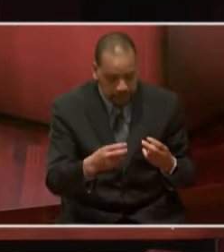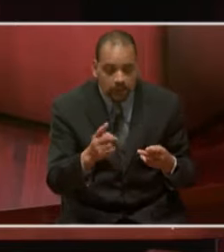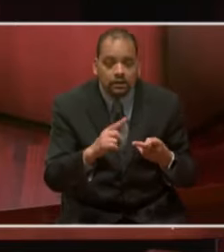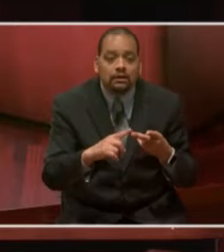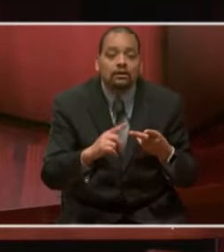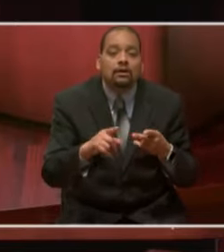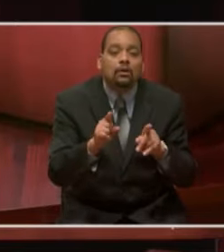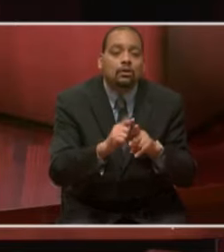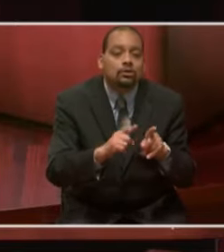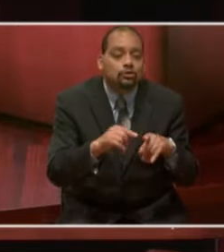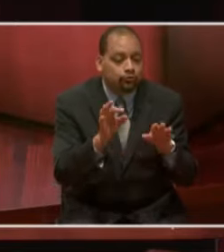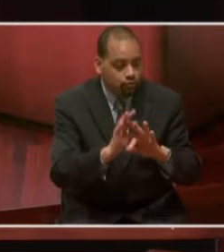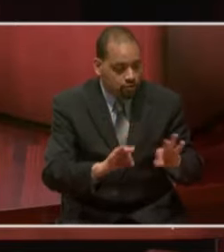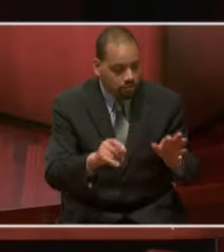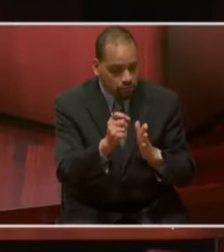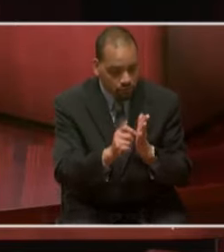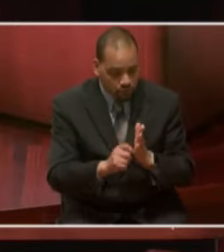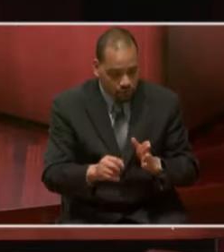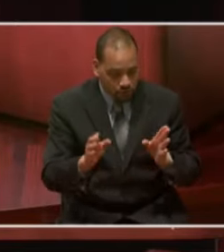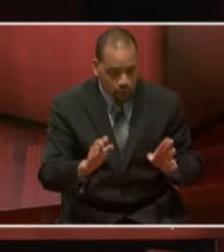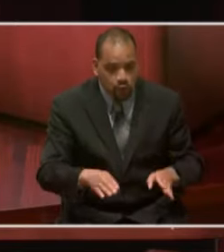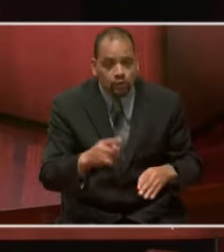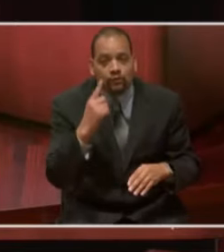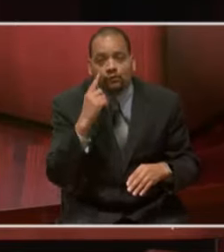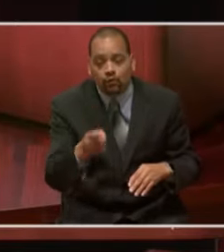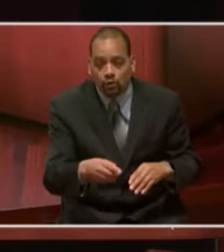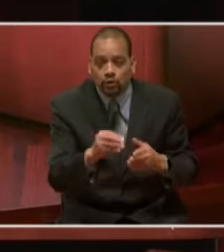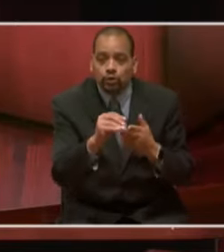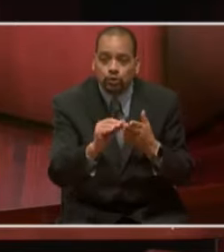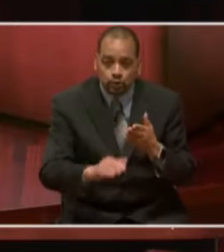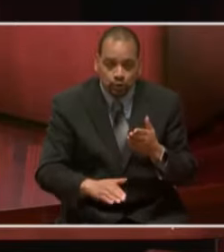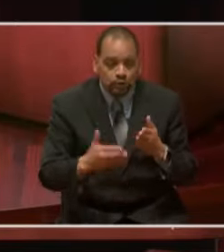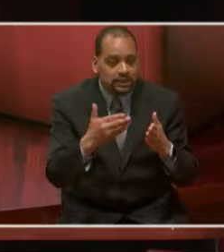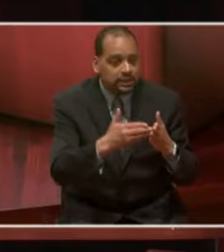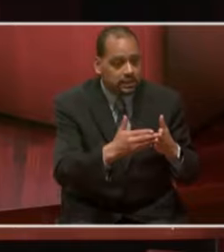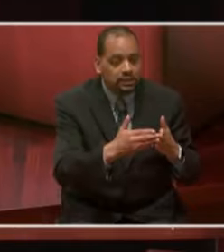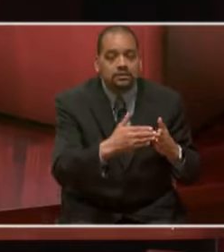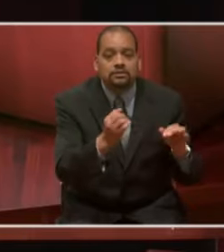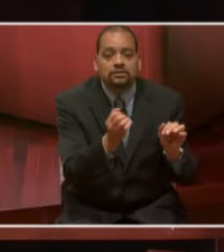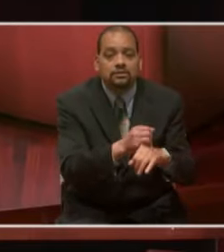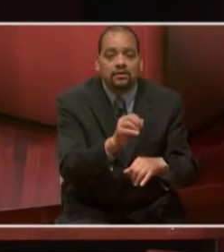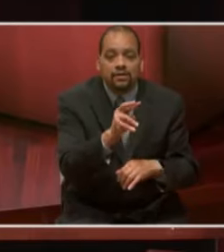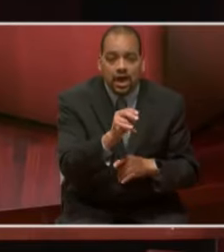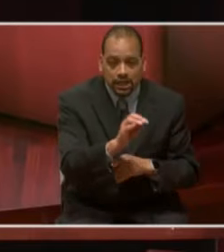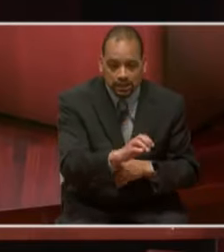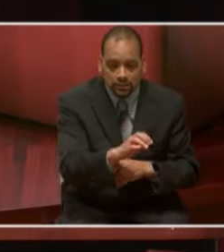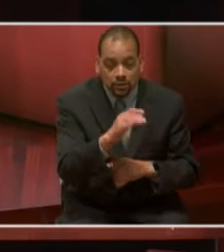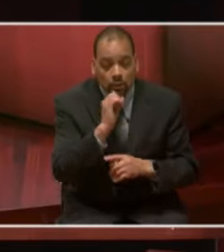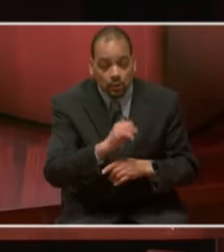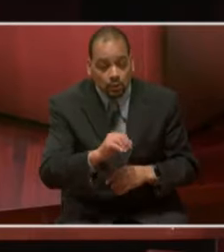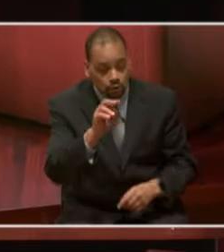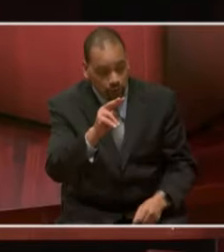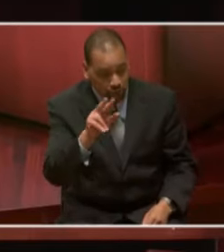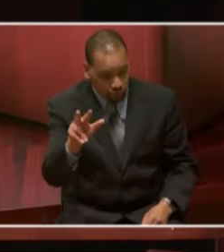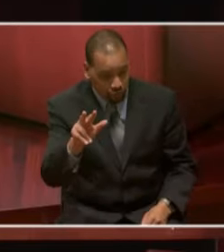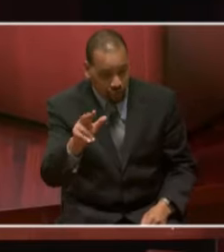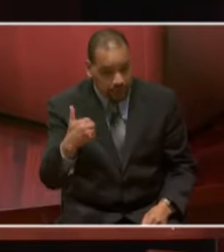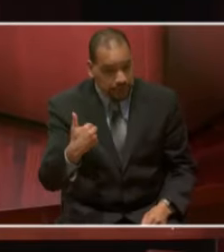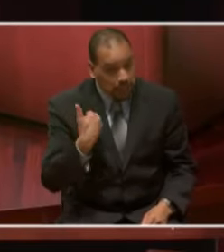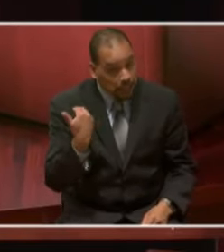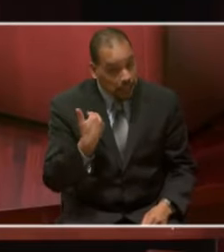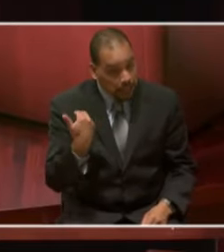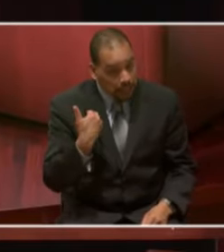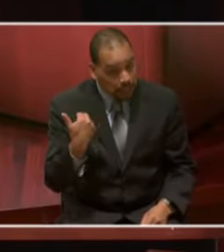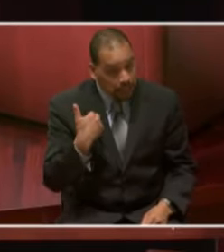fortunate enough to have 2 young children, so I'm learning history all over again. And one of the things you learn is, of course, that we